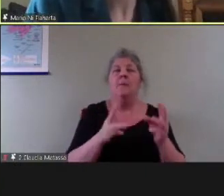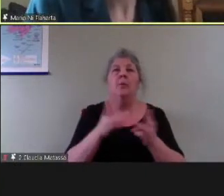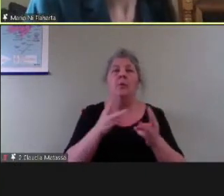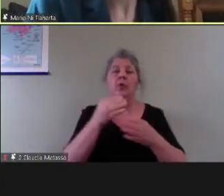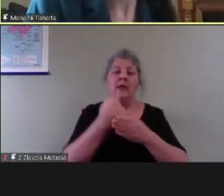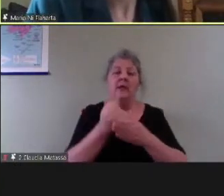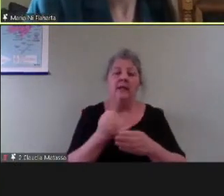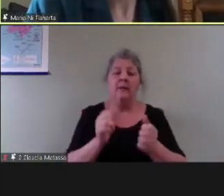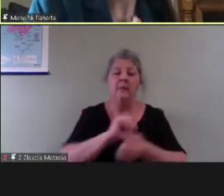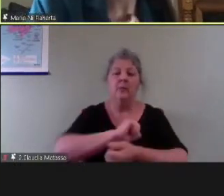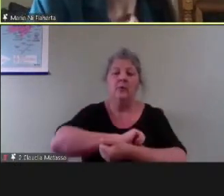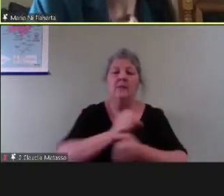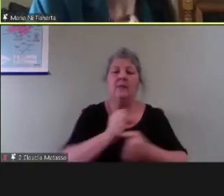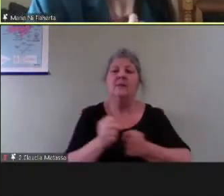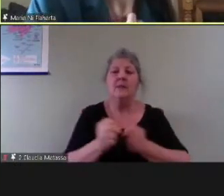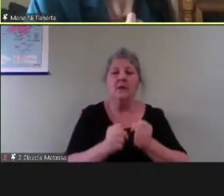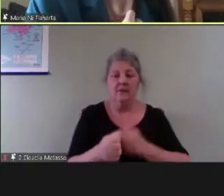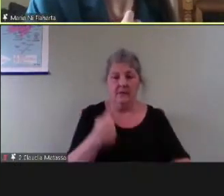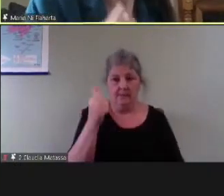really